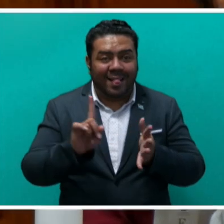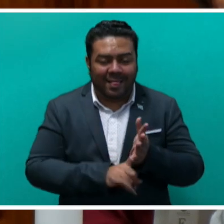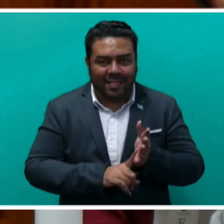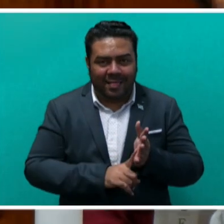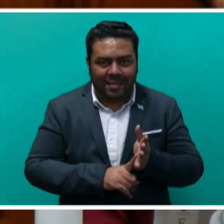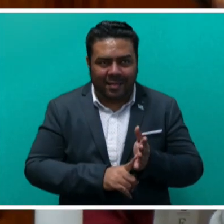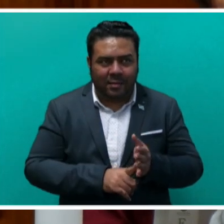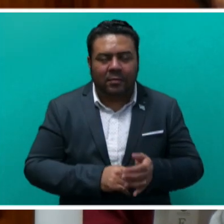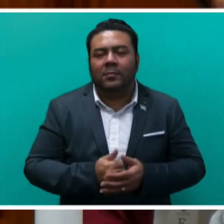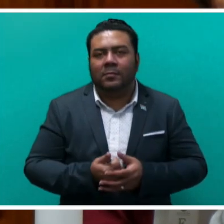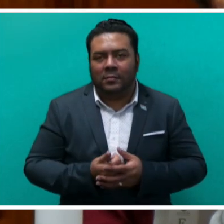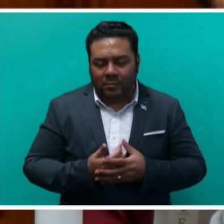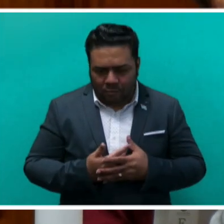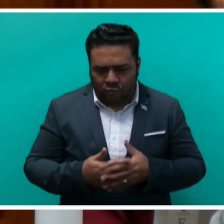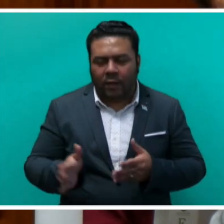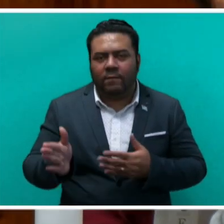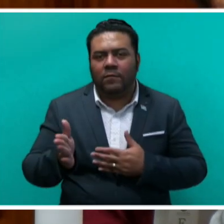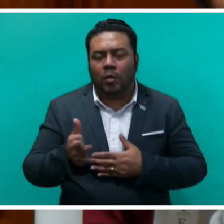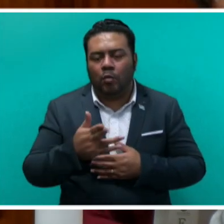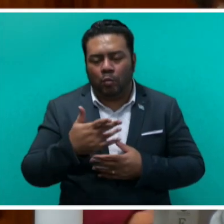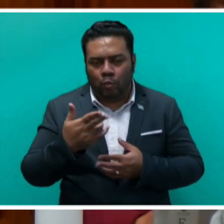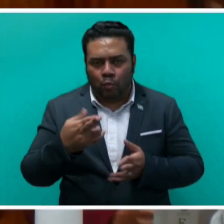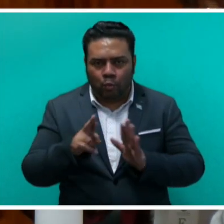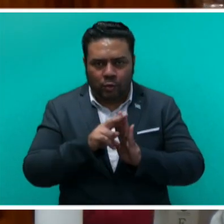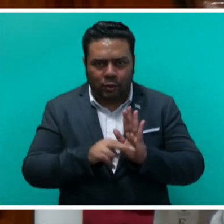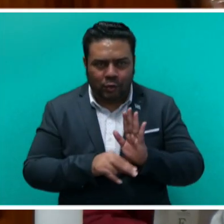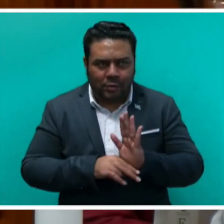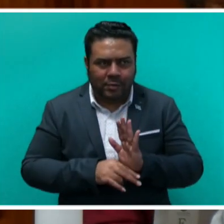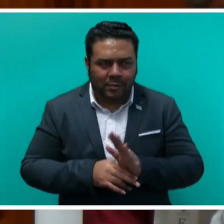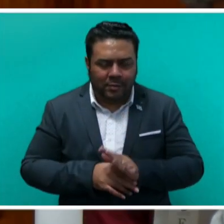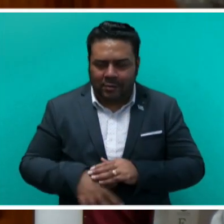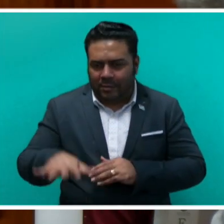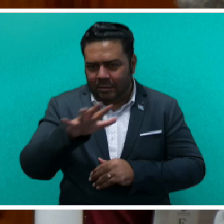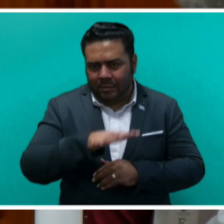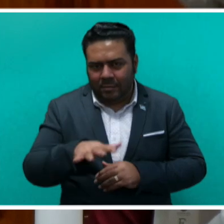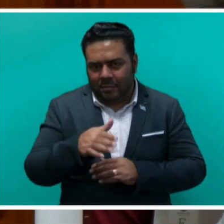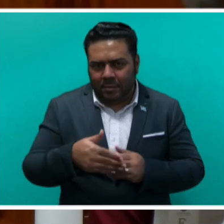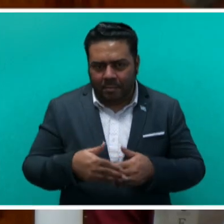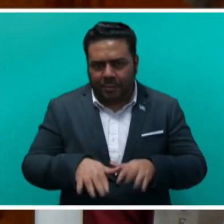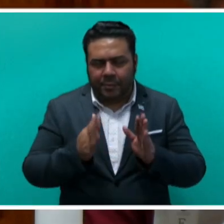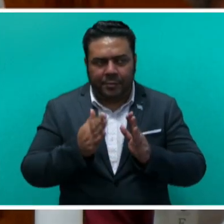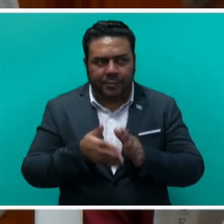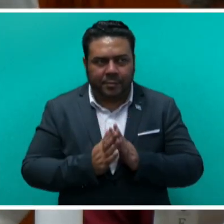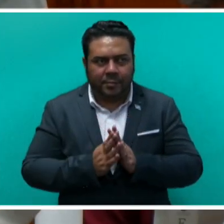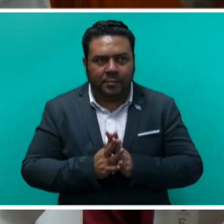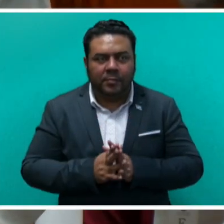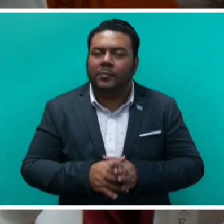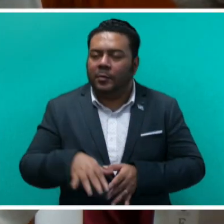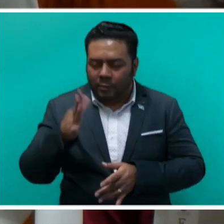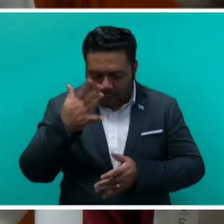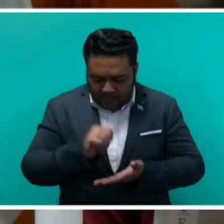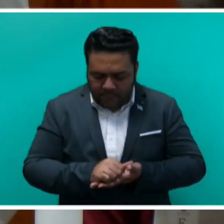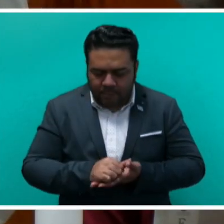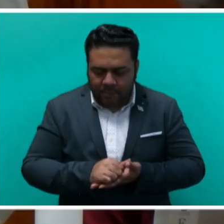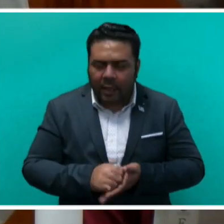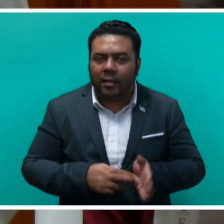of branded resorts as a catalyst in those areas. And we are expecting similar momentum in the